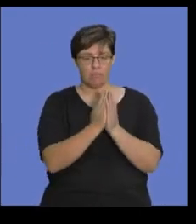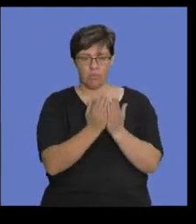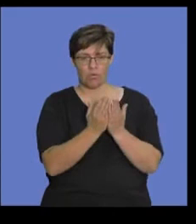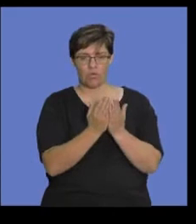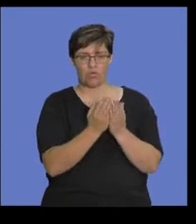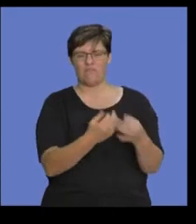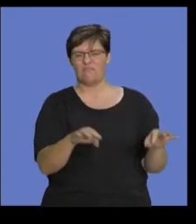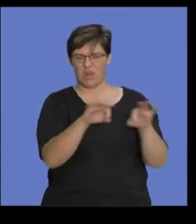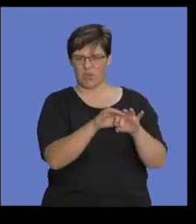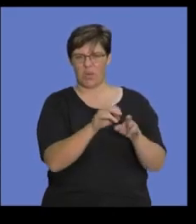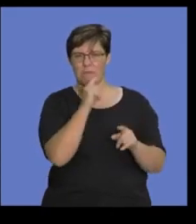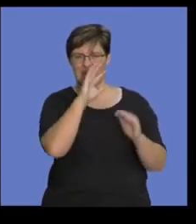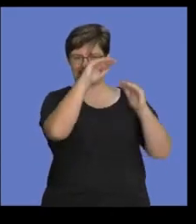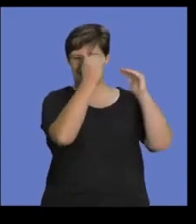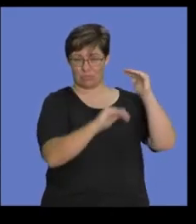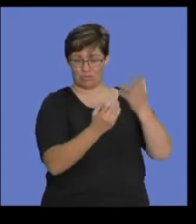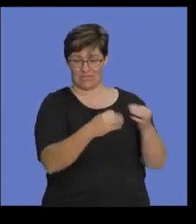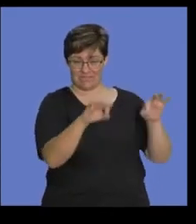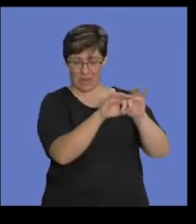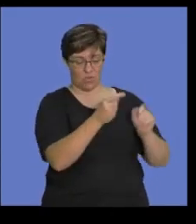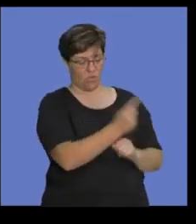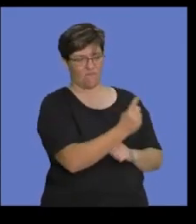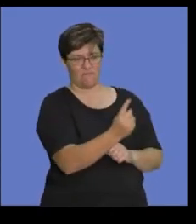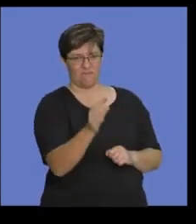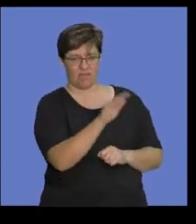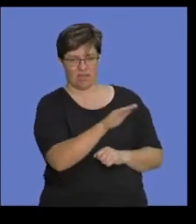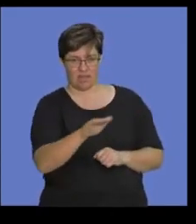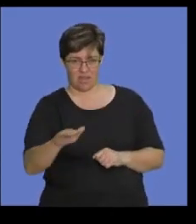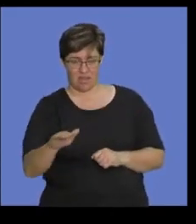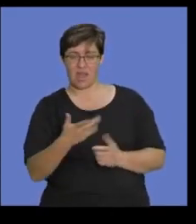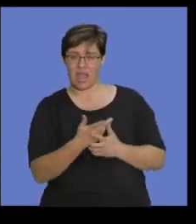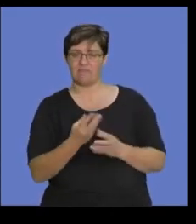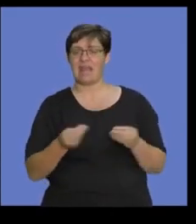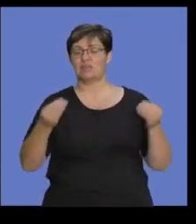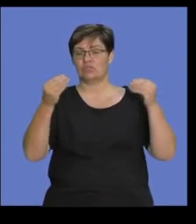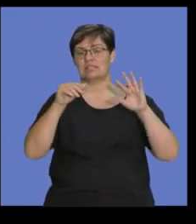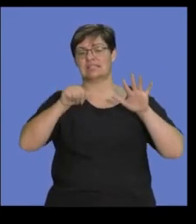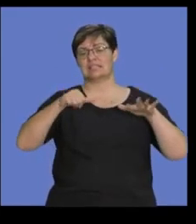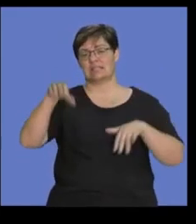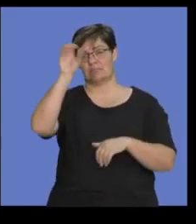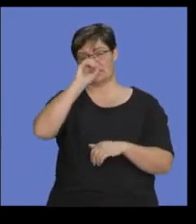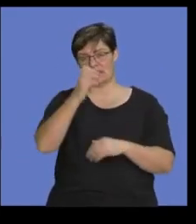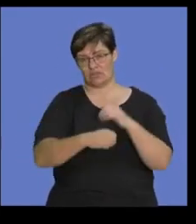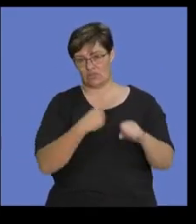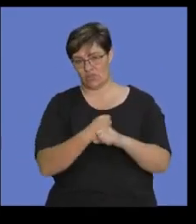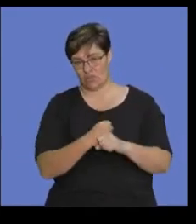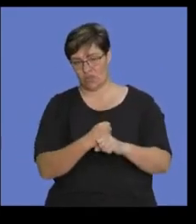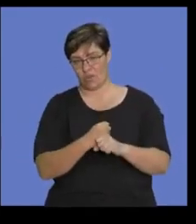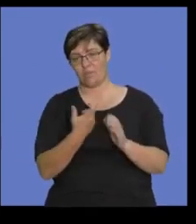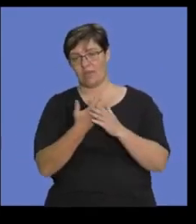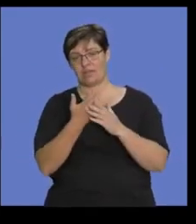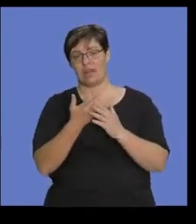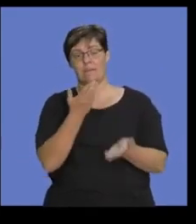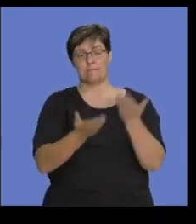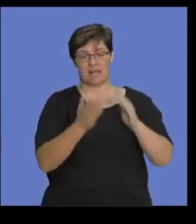calculate the book value. Remember, book value will be the depreciated value. If the interest is 16% per annum